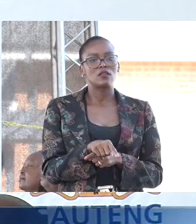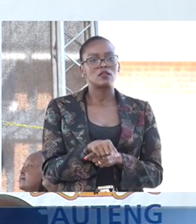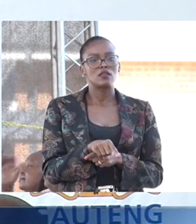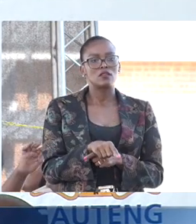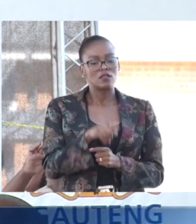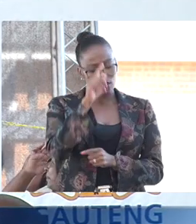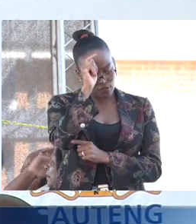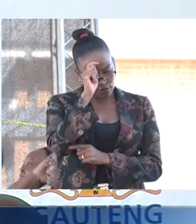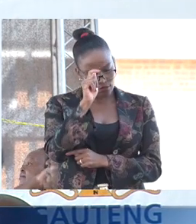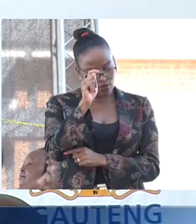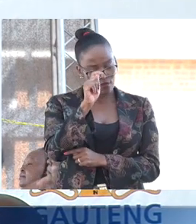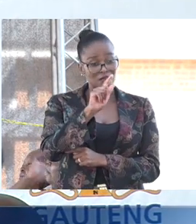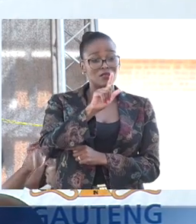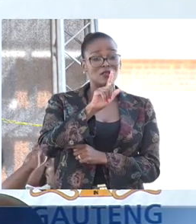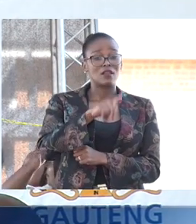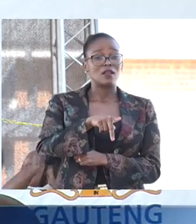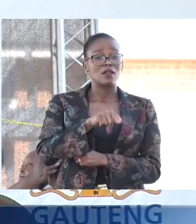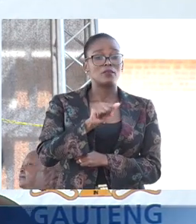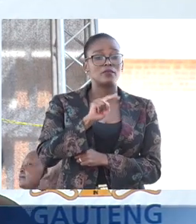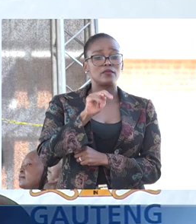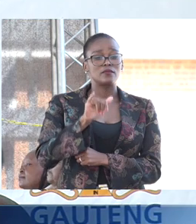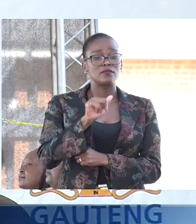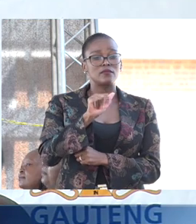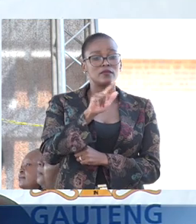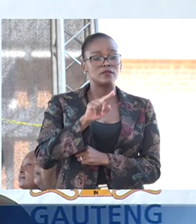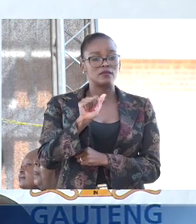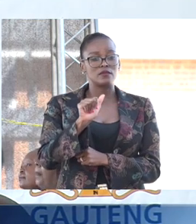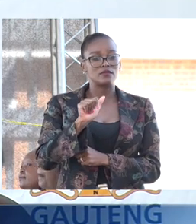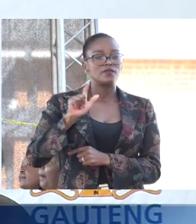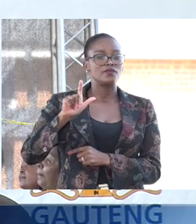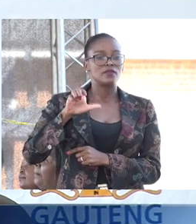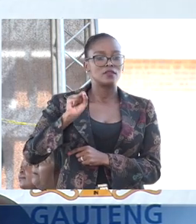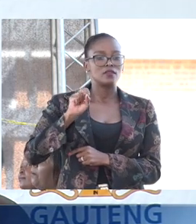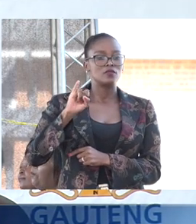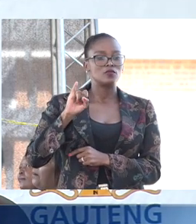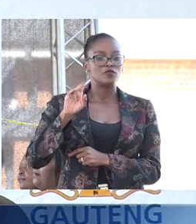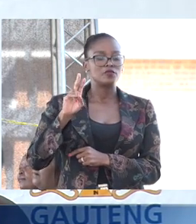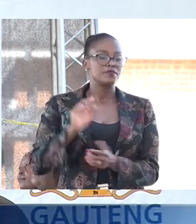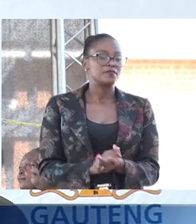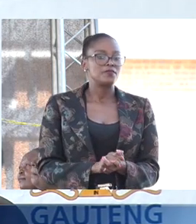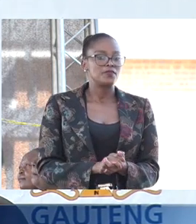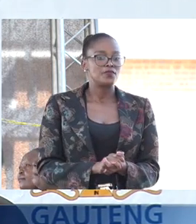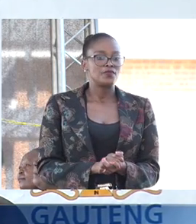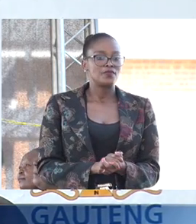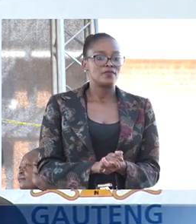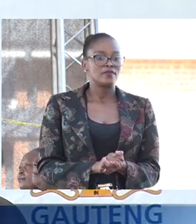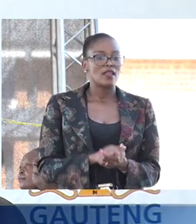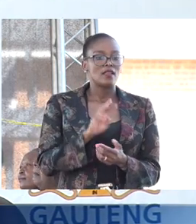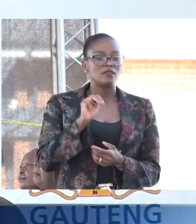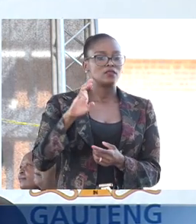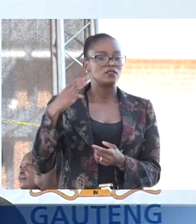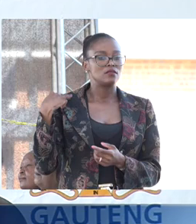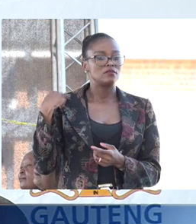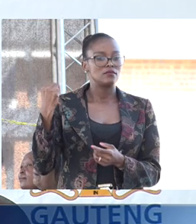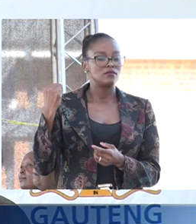Honorable Panyaza Lesufi, the MEC responsible for infrastructure development and